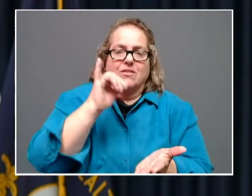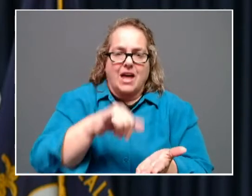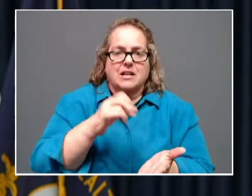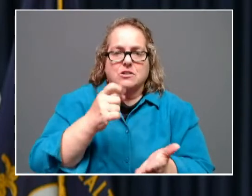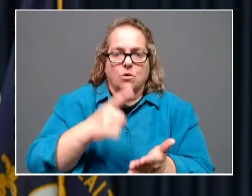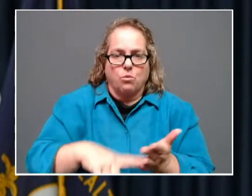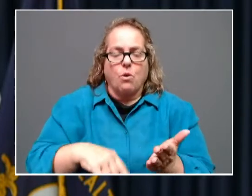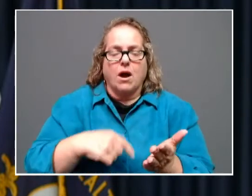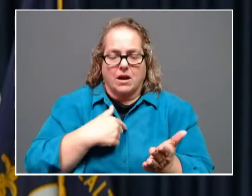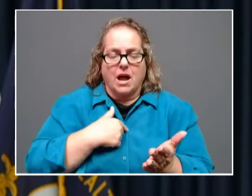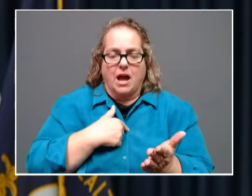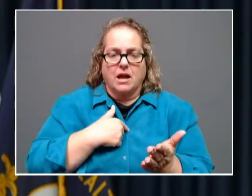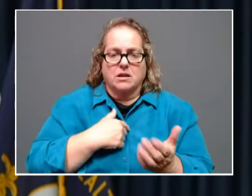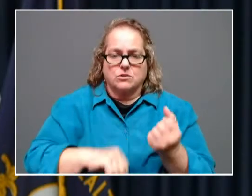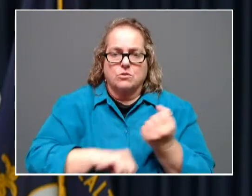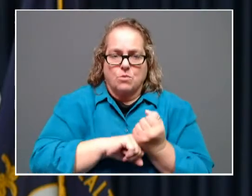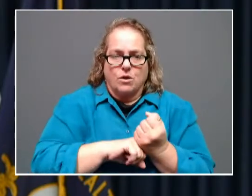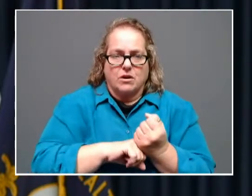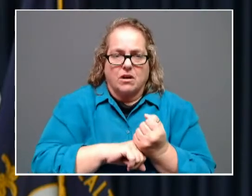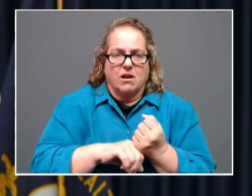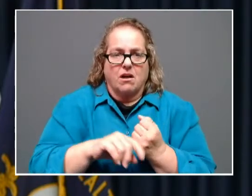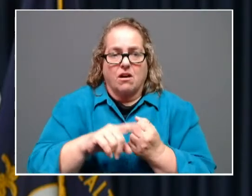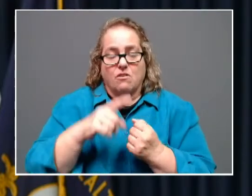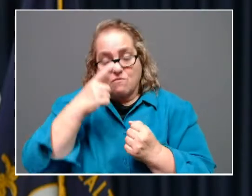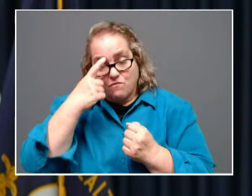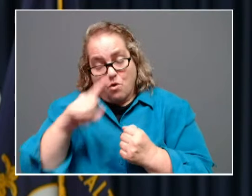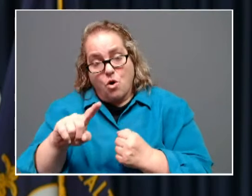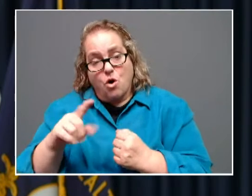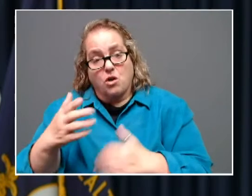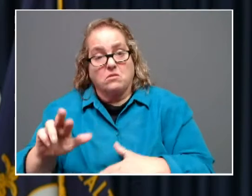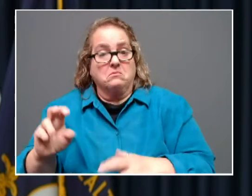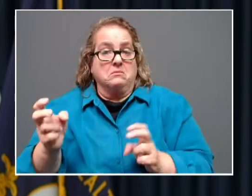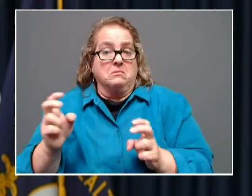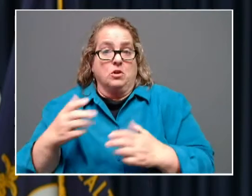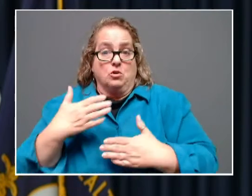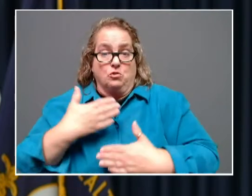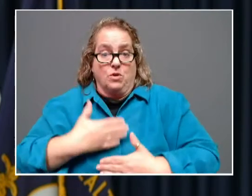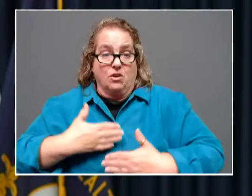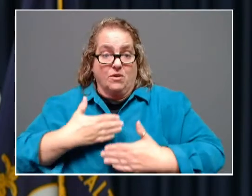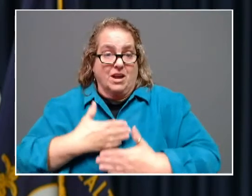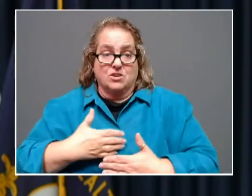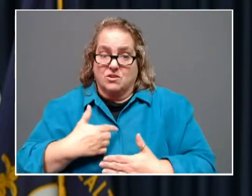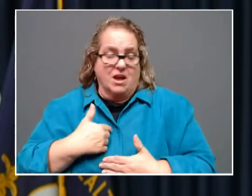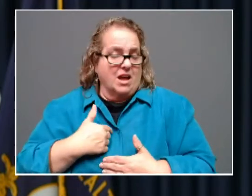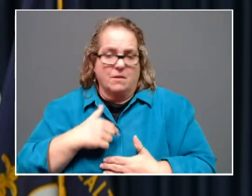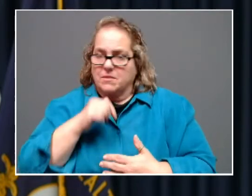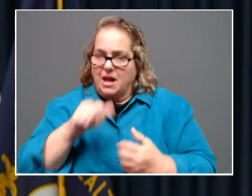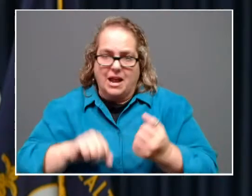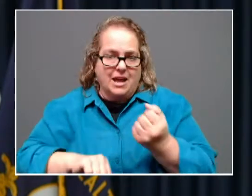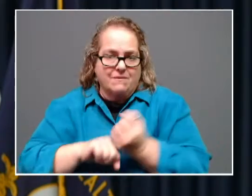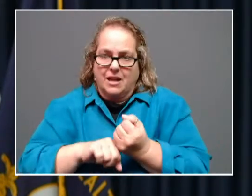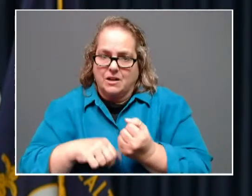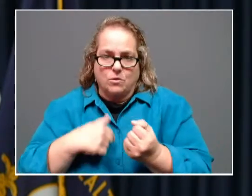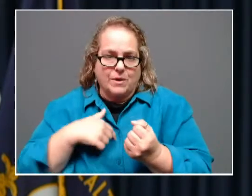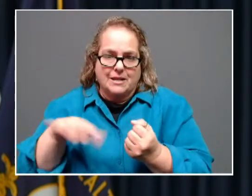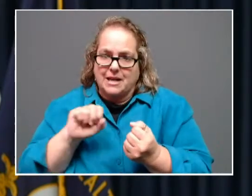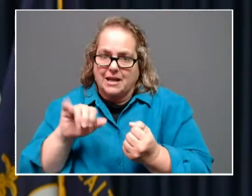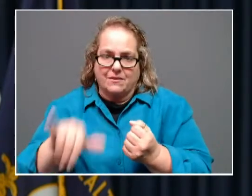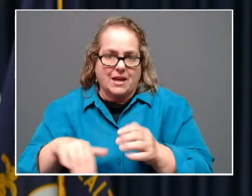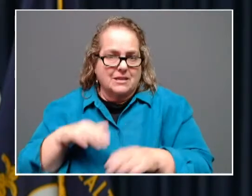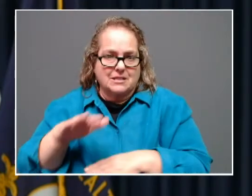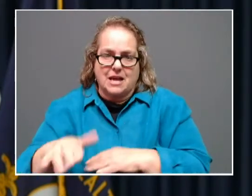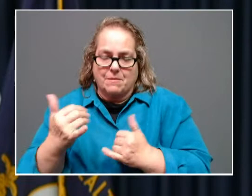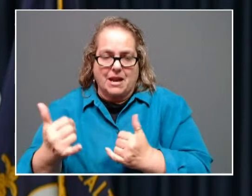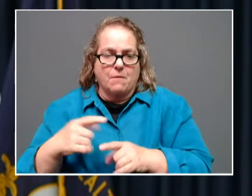medicinal side. Now, on recreational, while I'm not advocating we take that step at the moment, we do need to